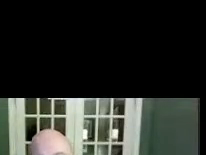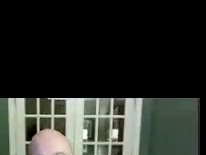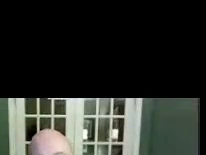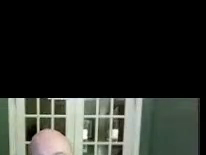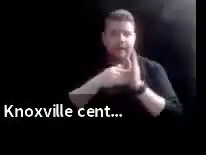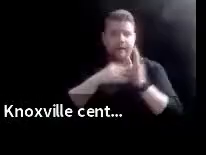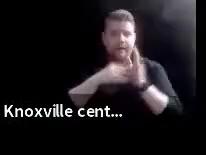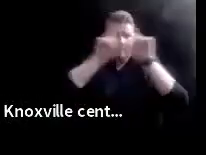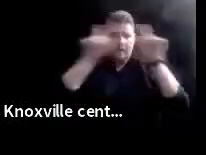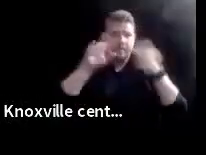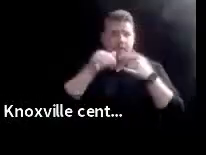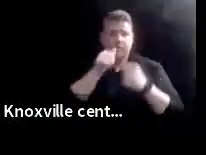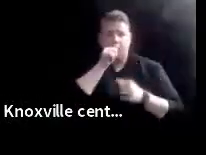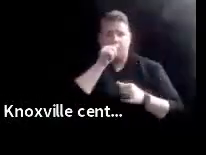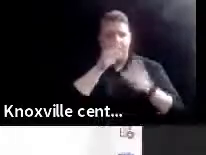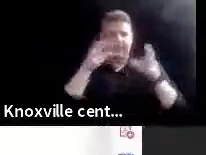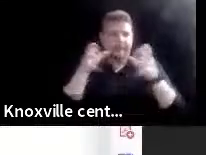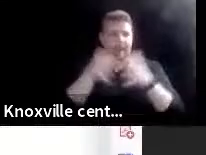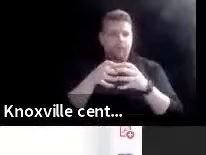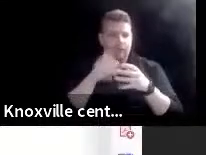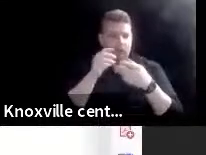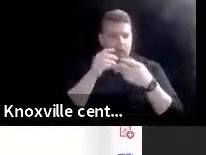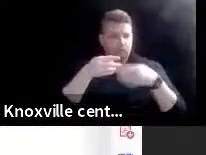having to do with private gatherings?